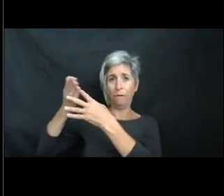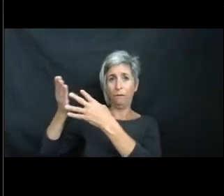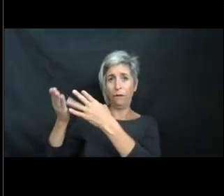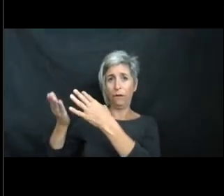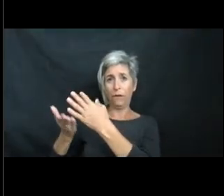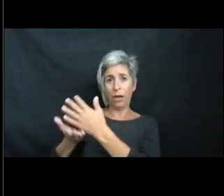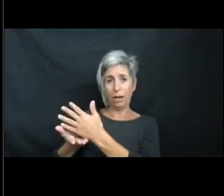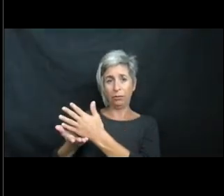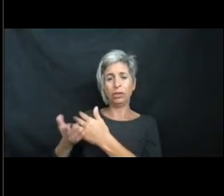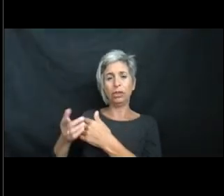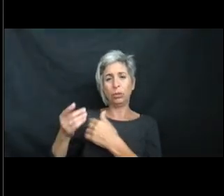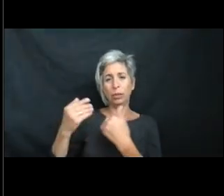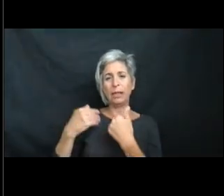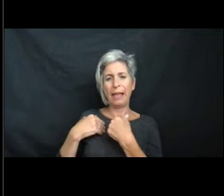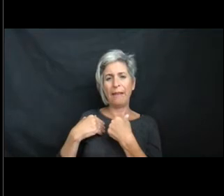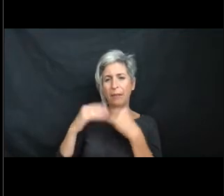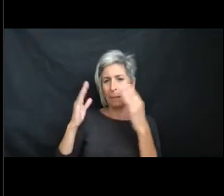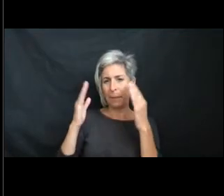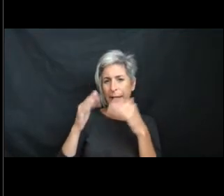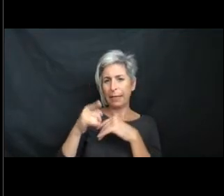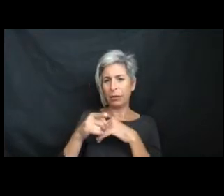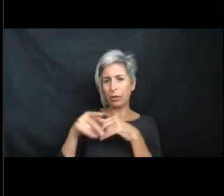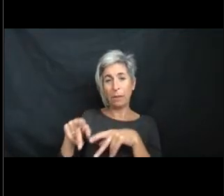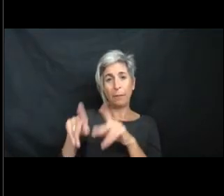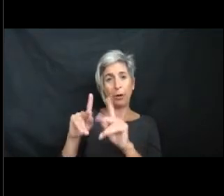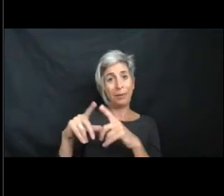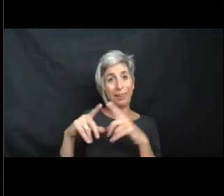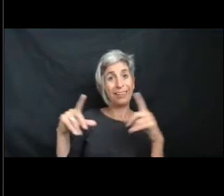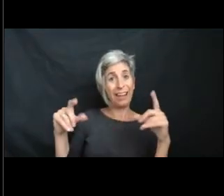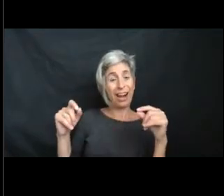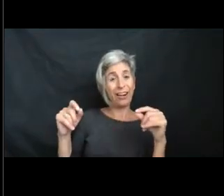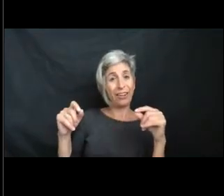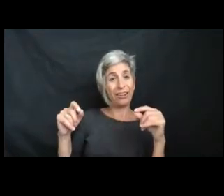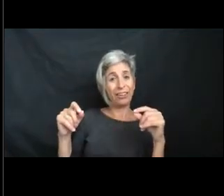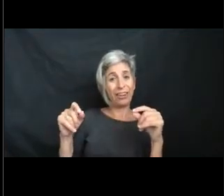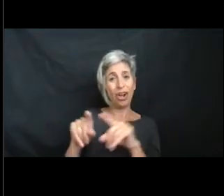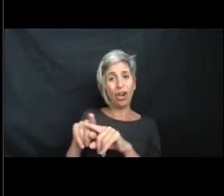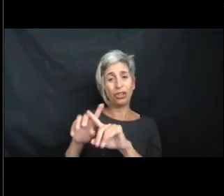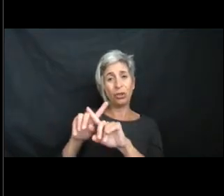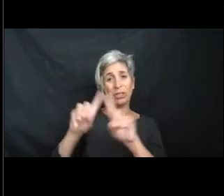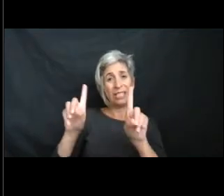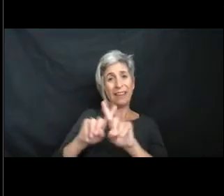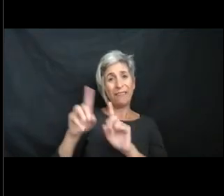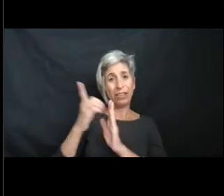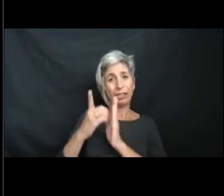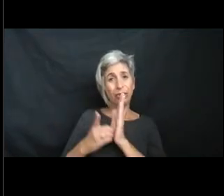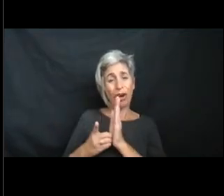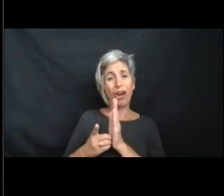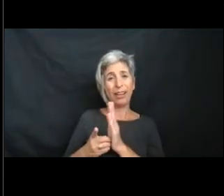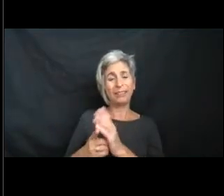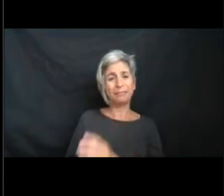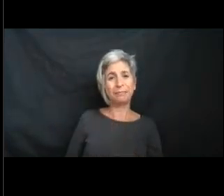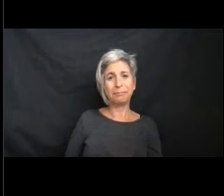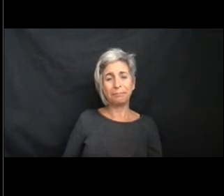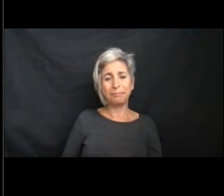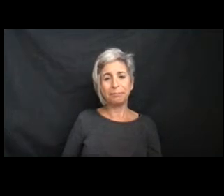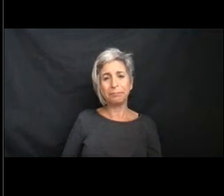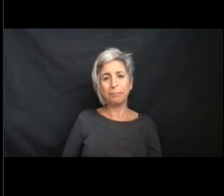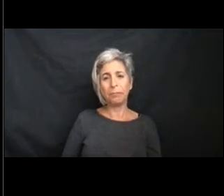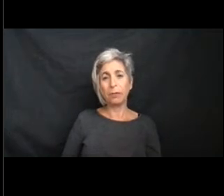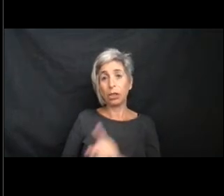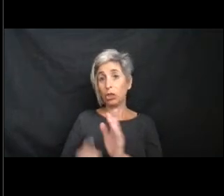the folder that you're going to pay attention to is the permit card folder and these different drawing files. So you have your